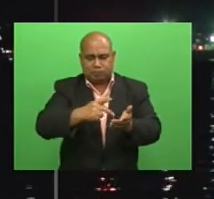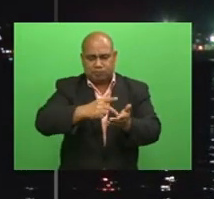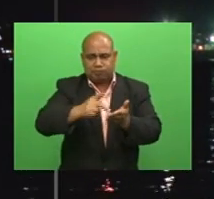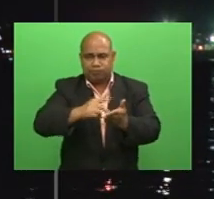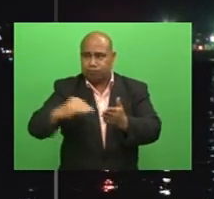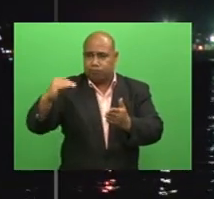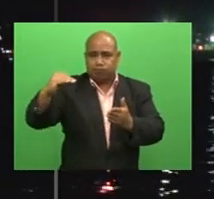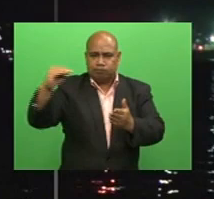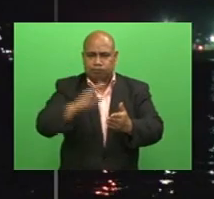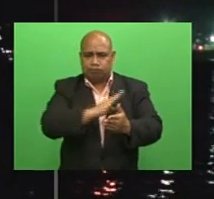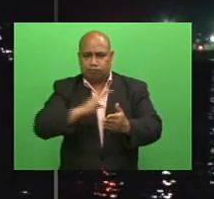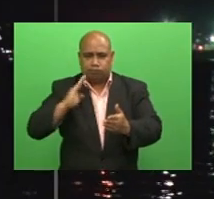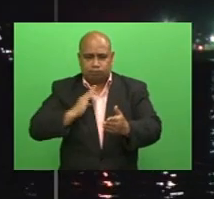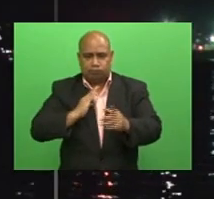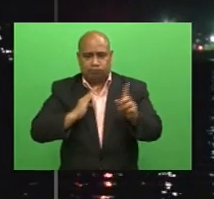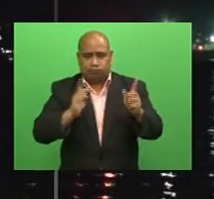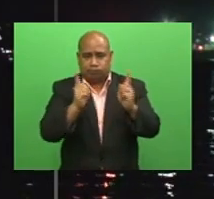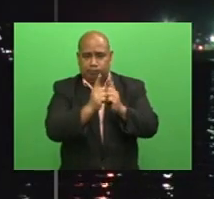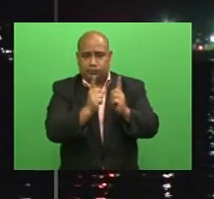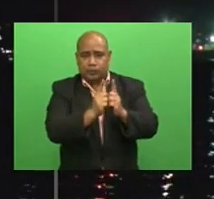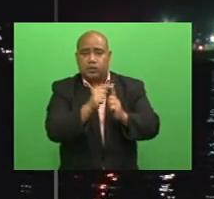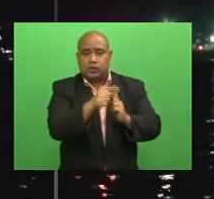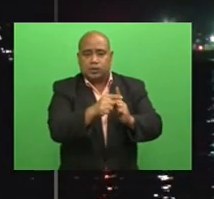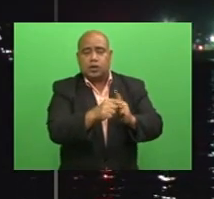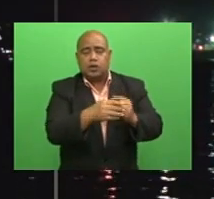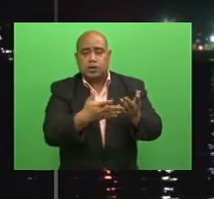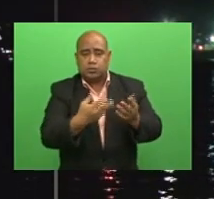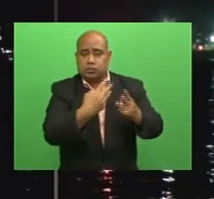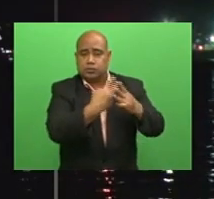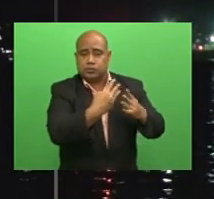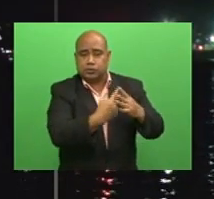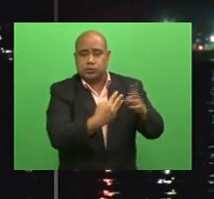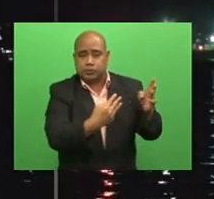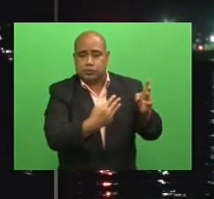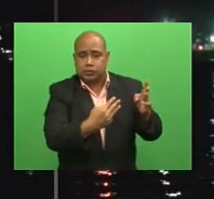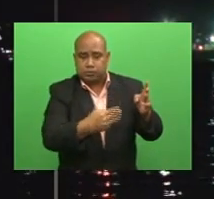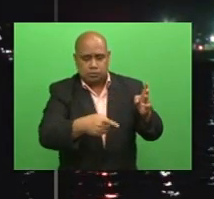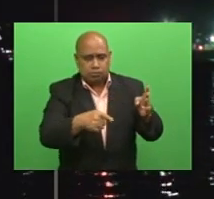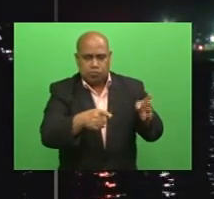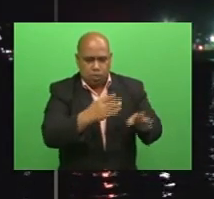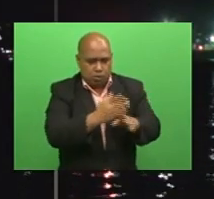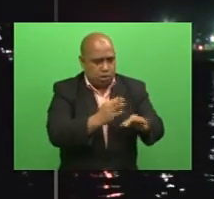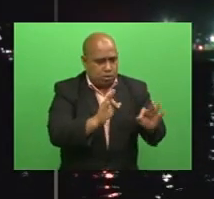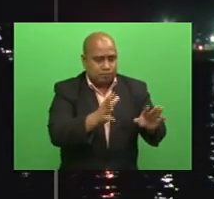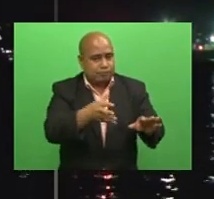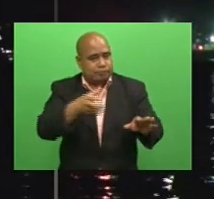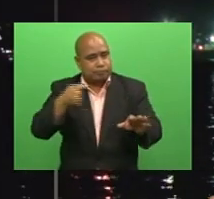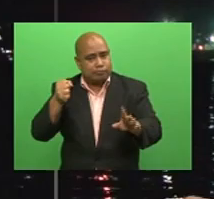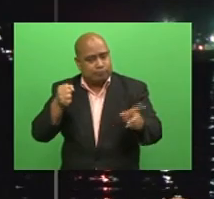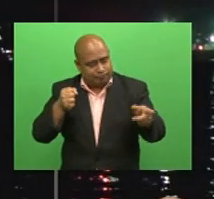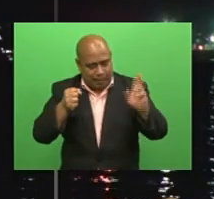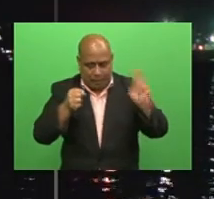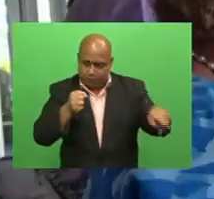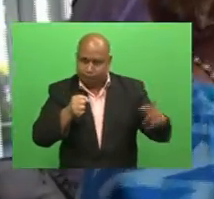key requirements for suspended SEDELPA to come out of suspension. Edwin Nund reports on the new